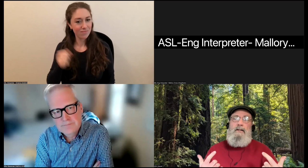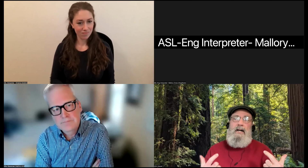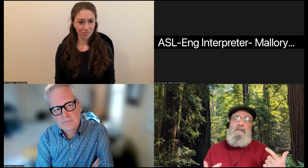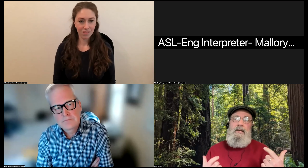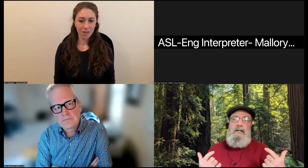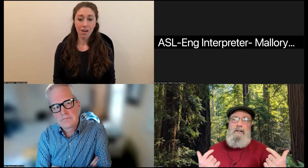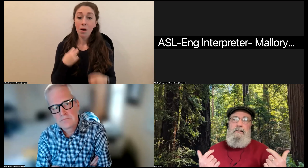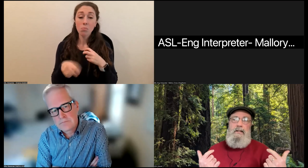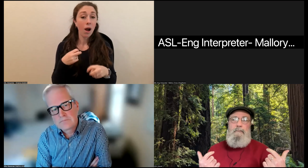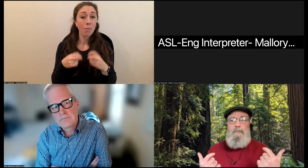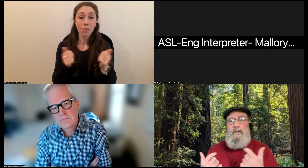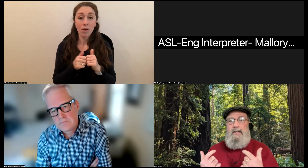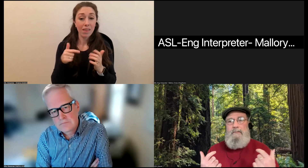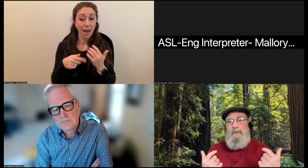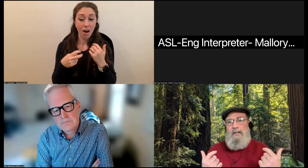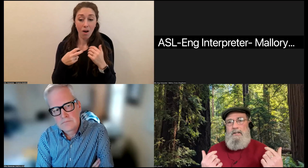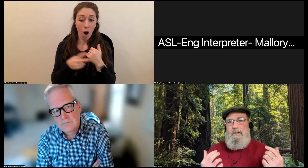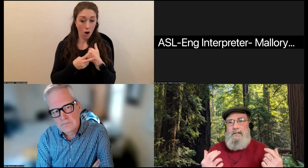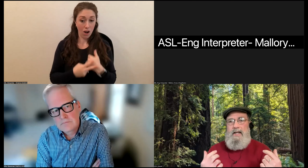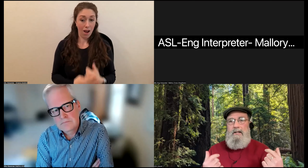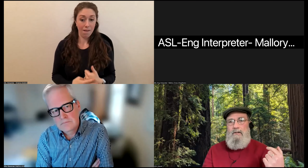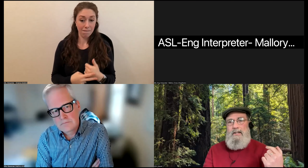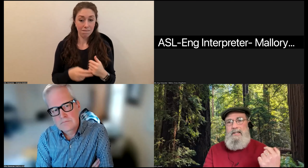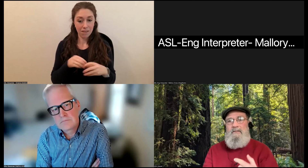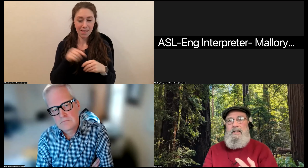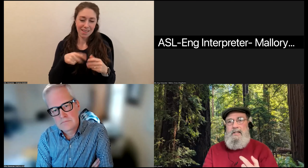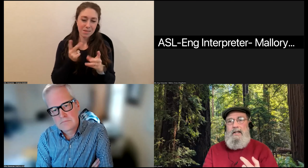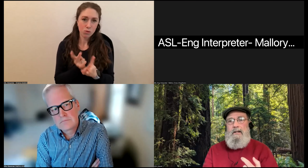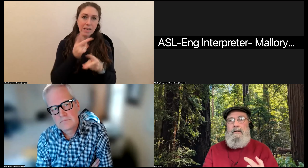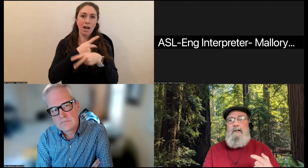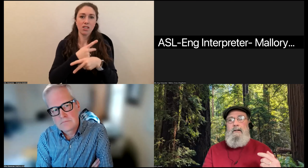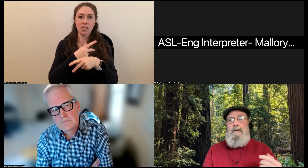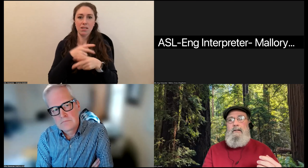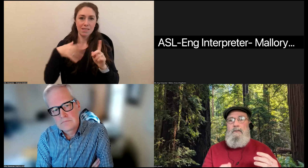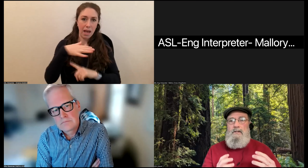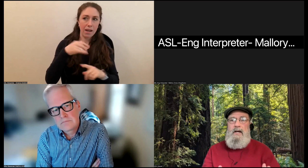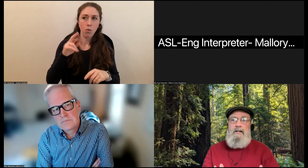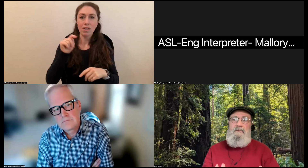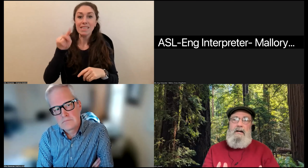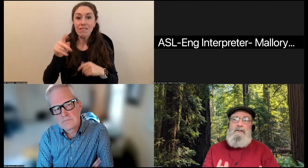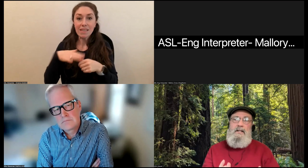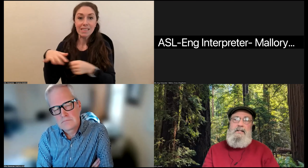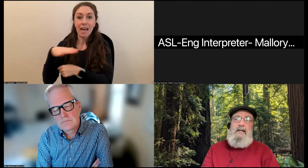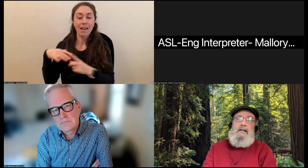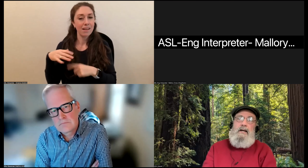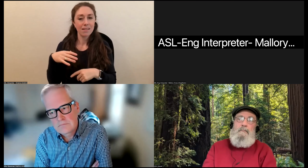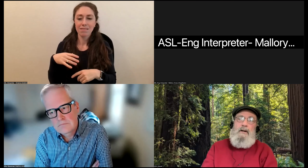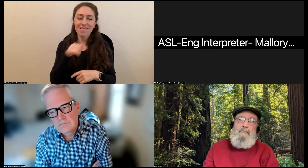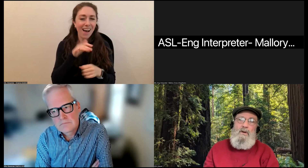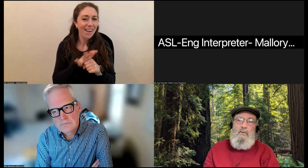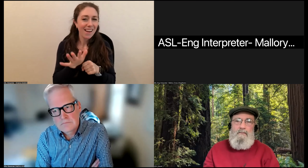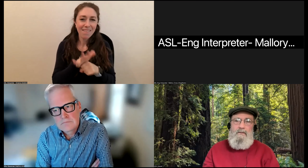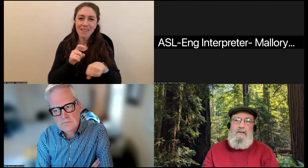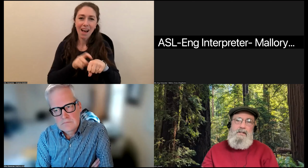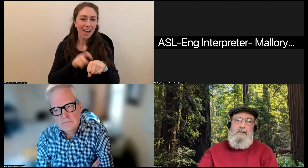with archiving in a production setting or in a TV setting, there's not enough hours in the day. And the